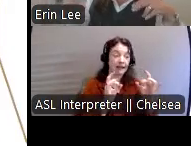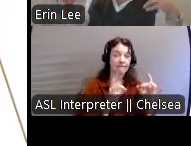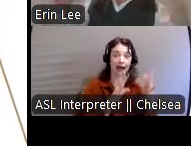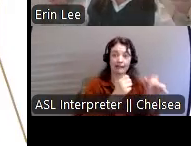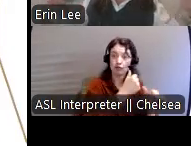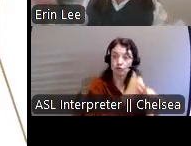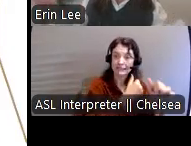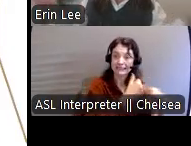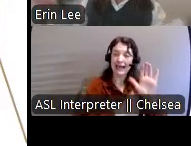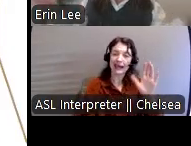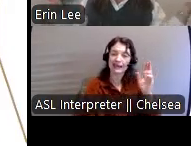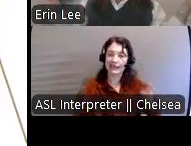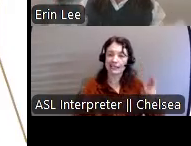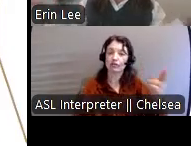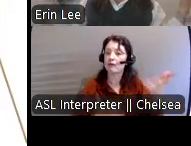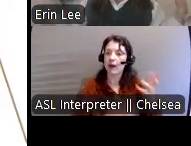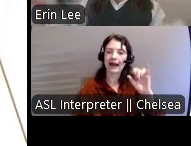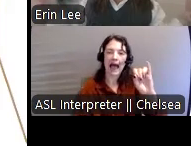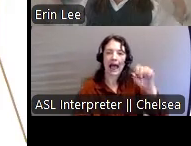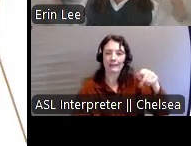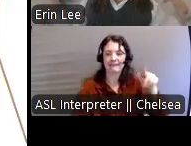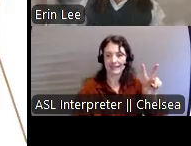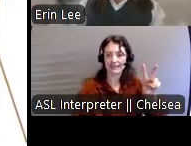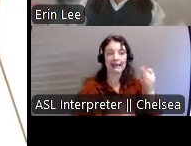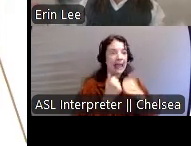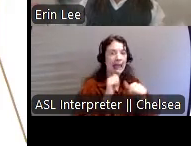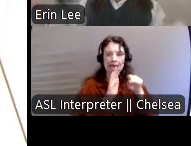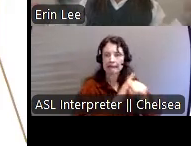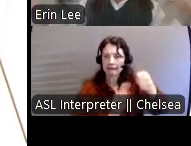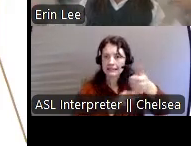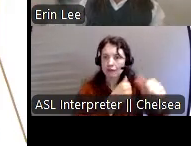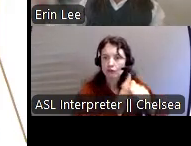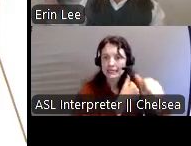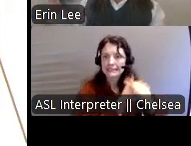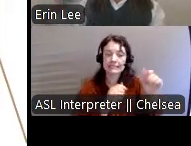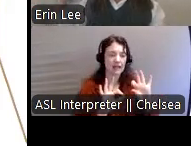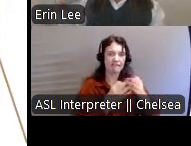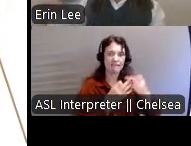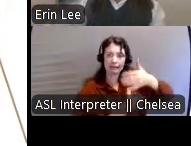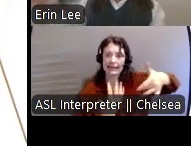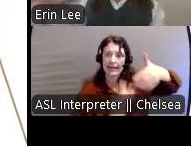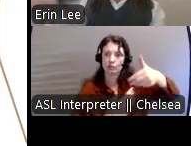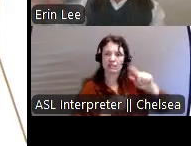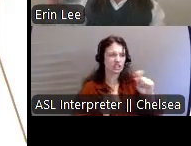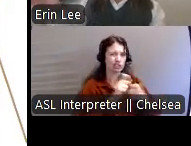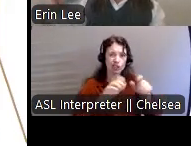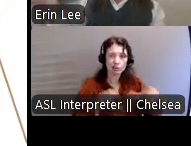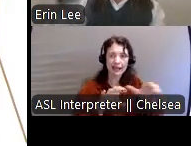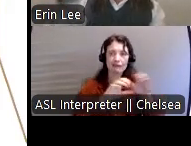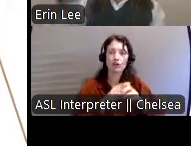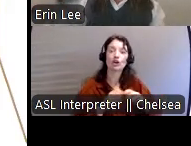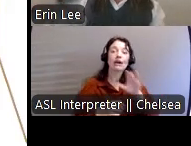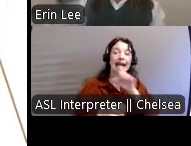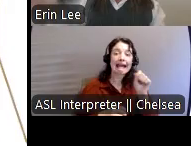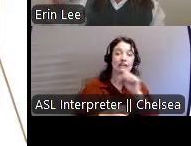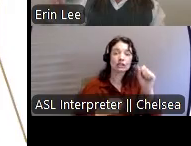current intimate partner violence, suicide risk, family engagement, change of behavior, where aging and memory loss is